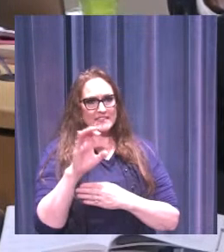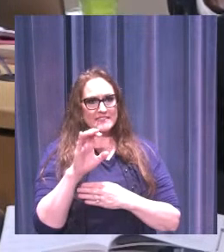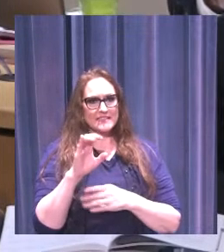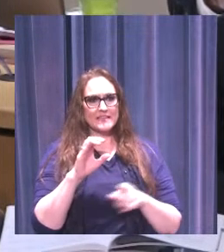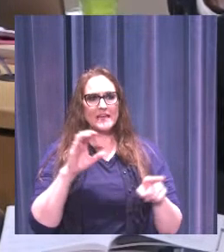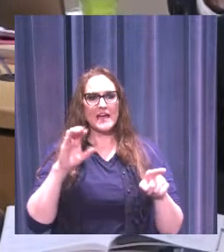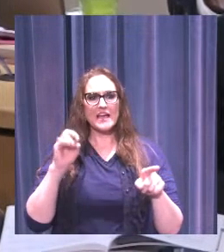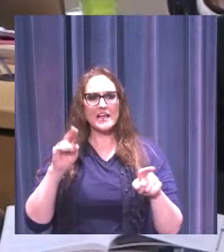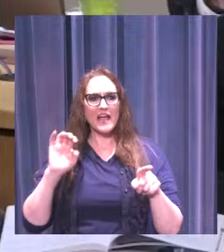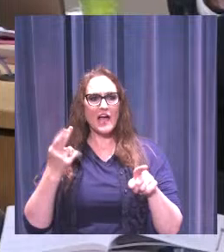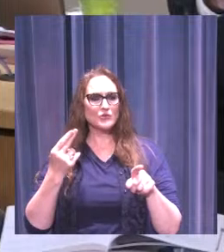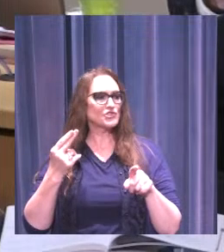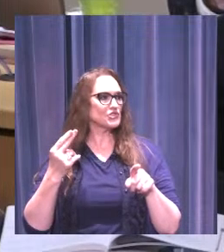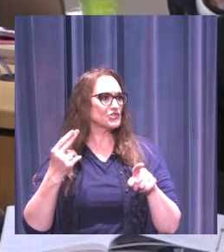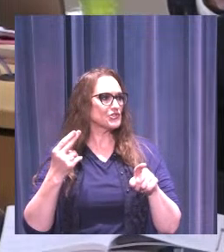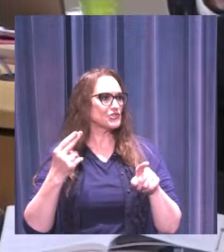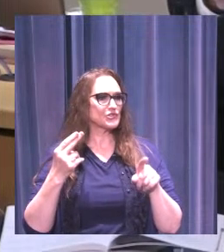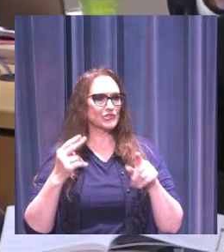Couch, Daly,